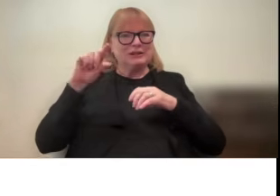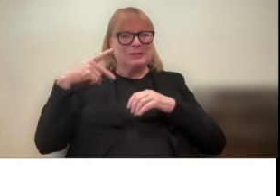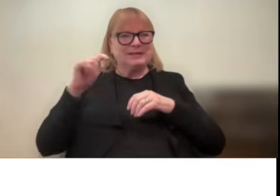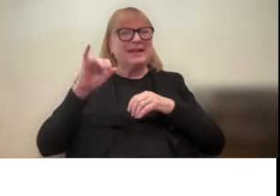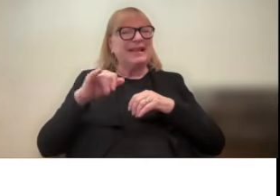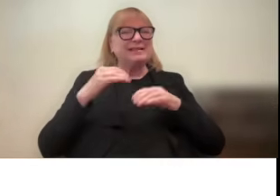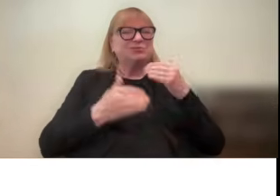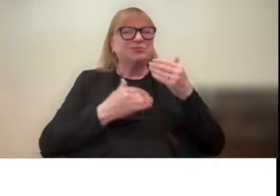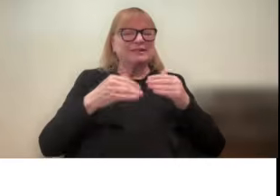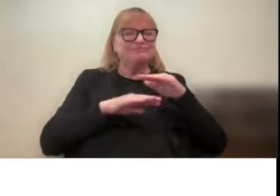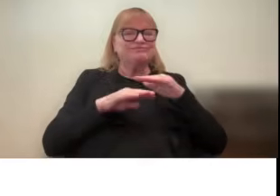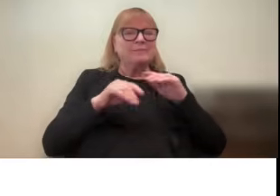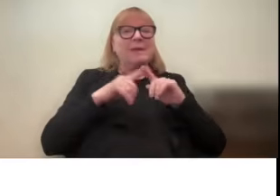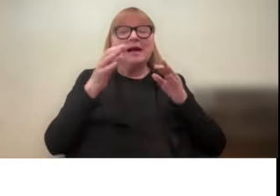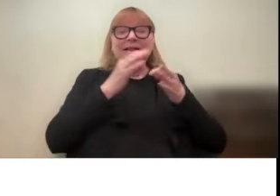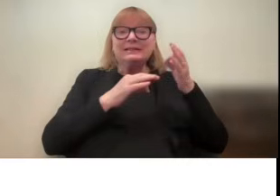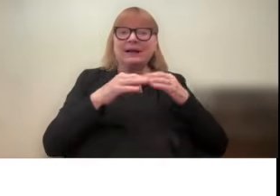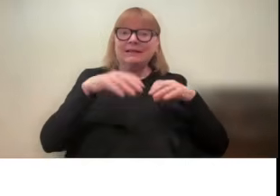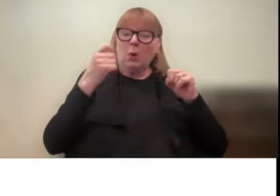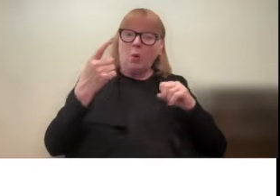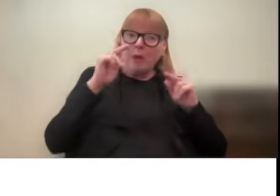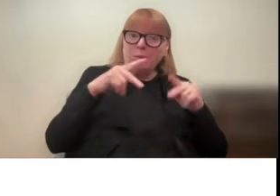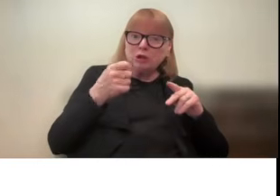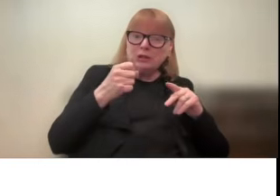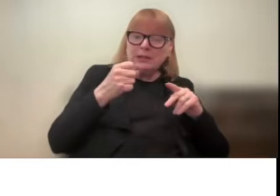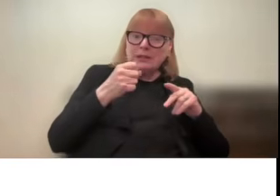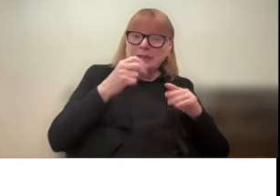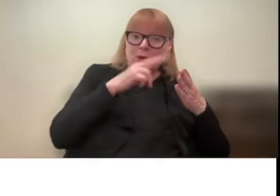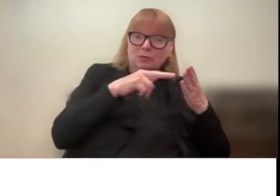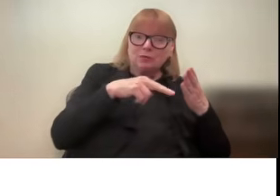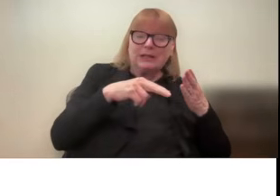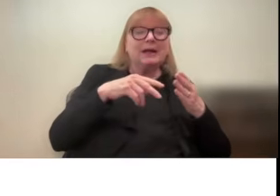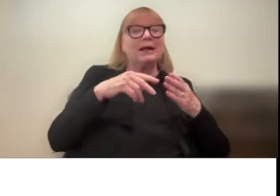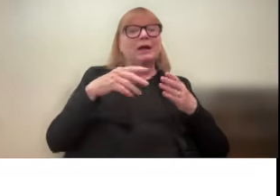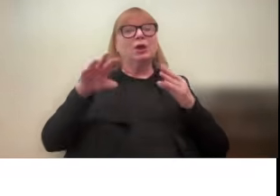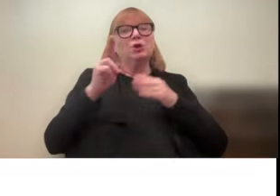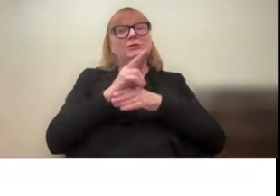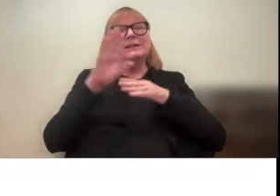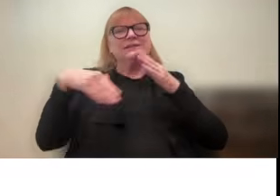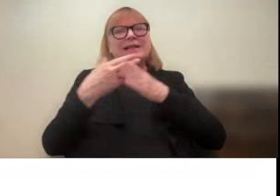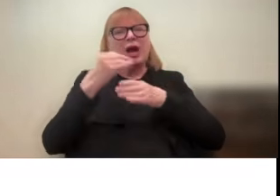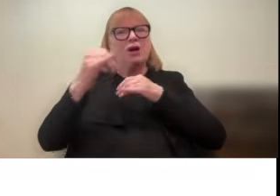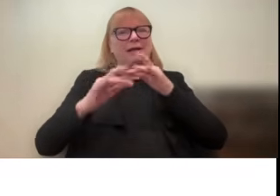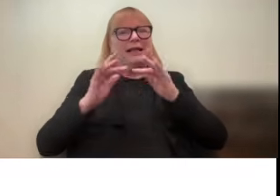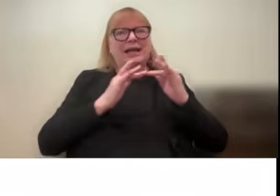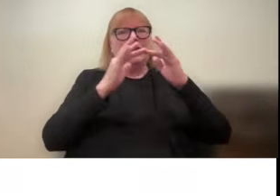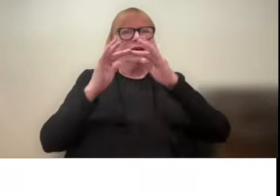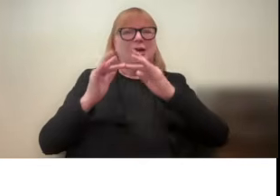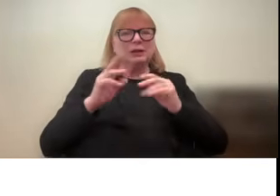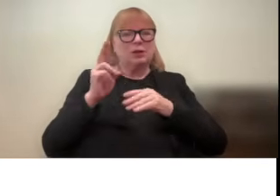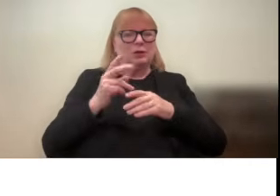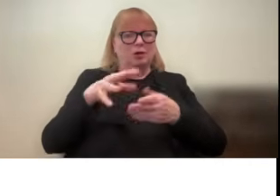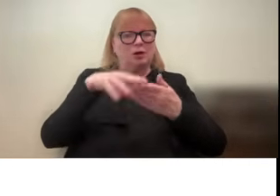the process that it does. But instead of taking one person's writing, it's using the entire internet to learn from. And one